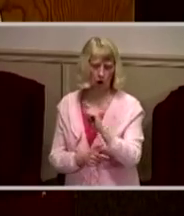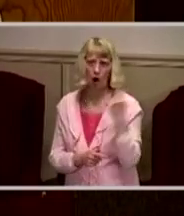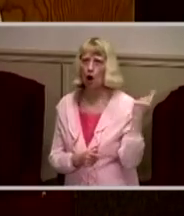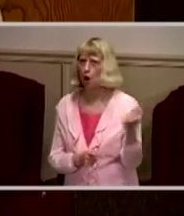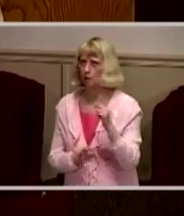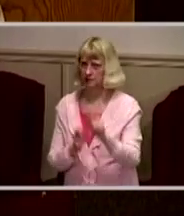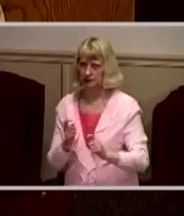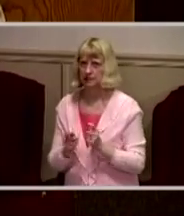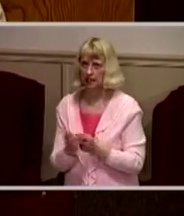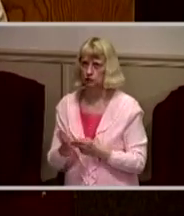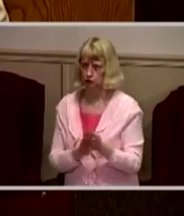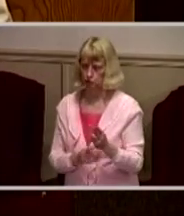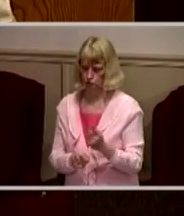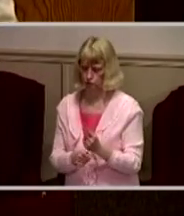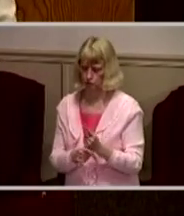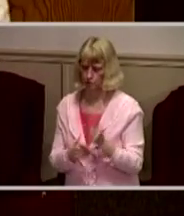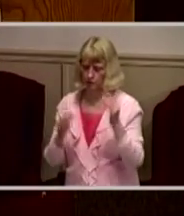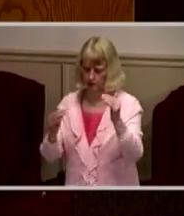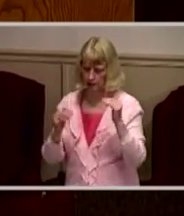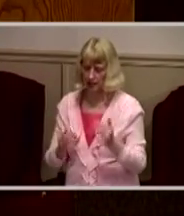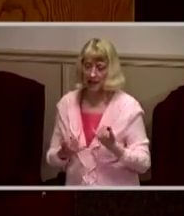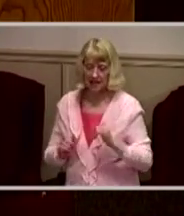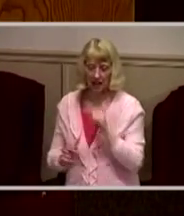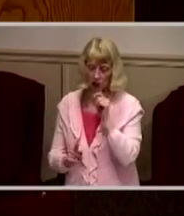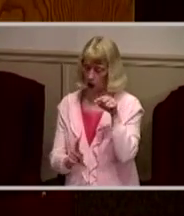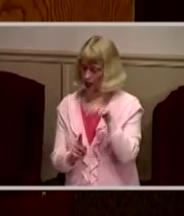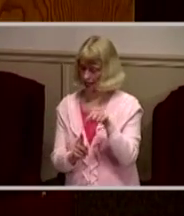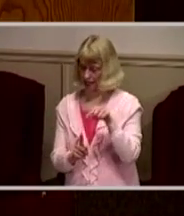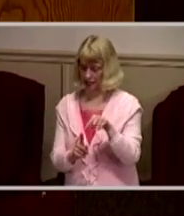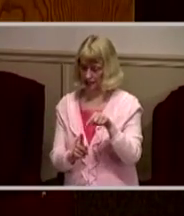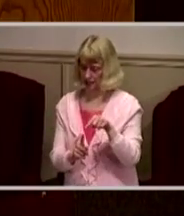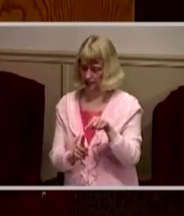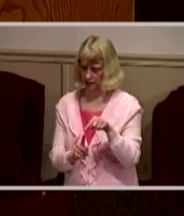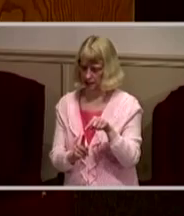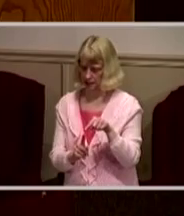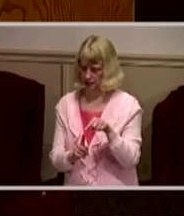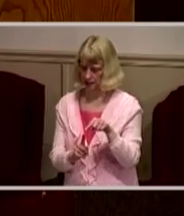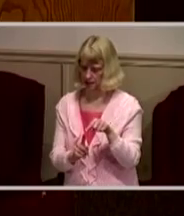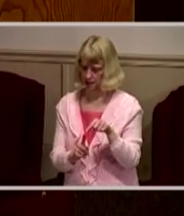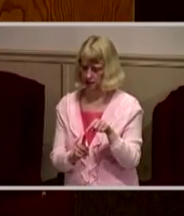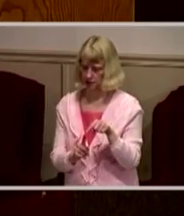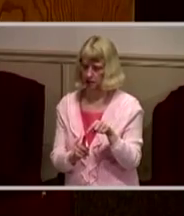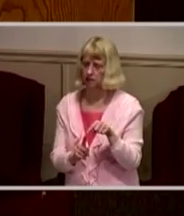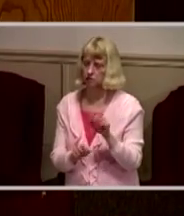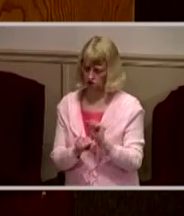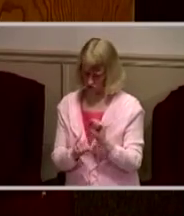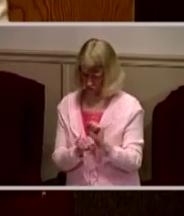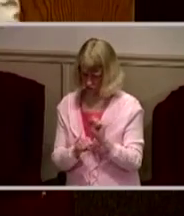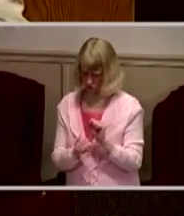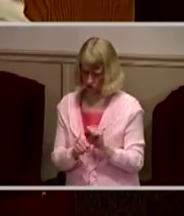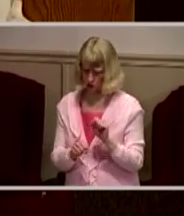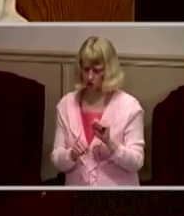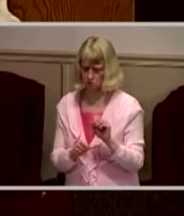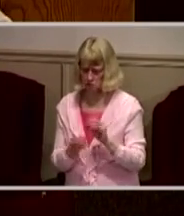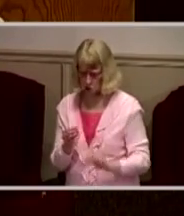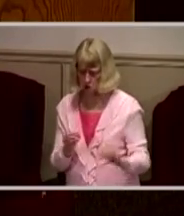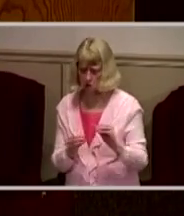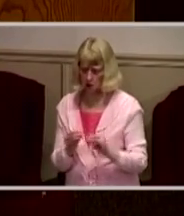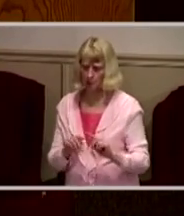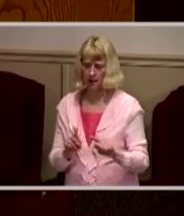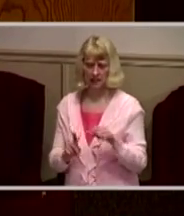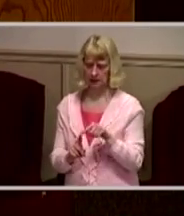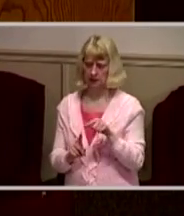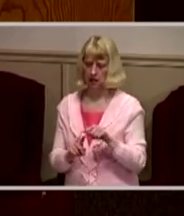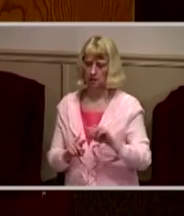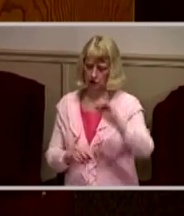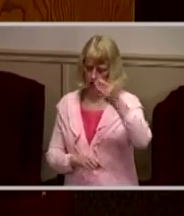true. Amen. But he goes on and he says, yet not I. He says, yes, I labored more abundantly, yet not I, but